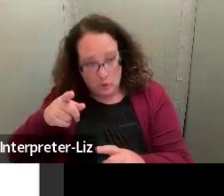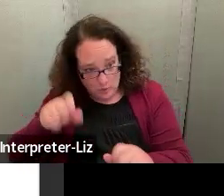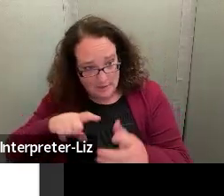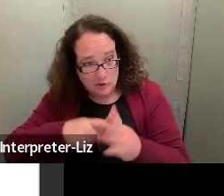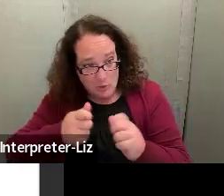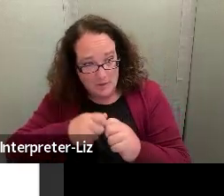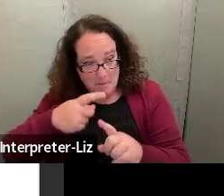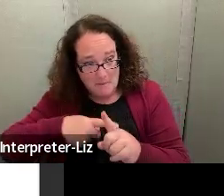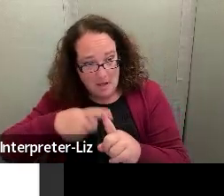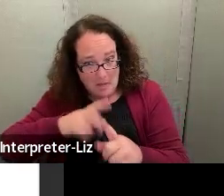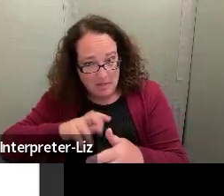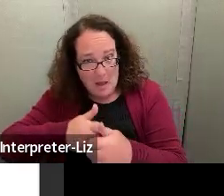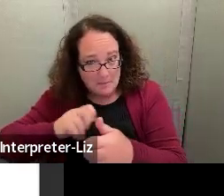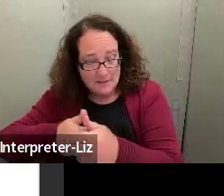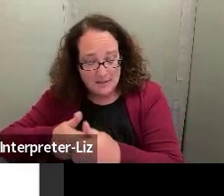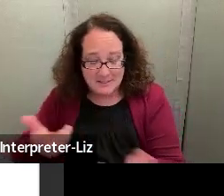think, on the project.